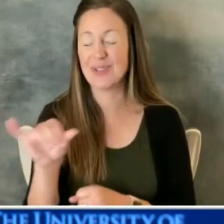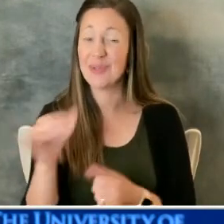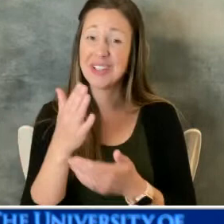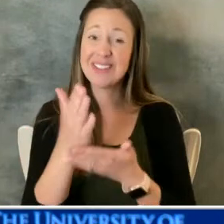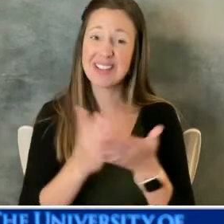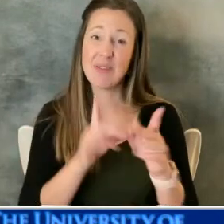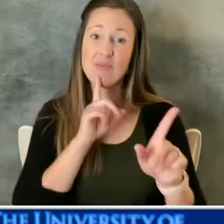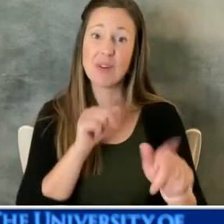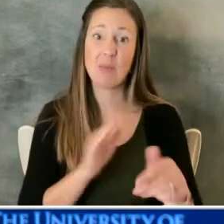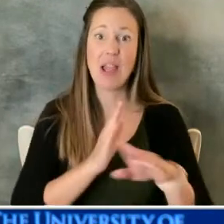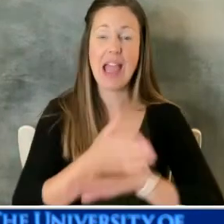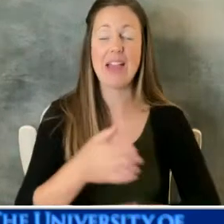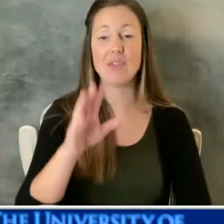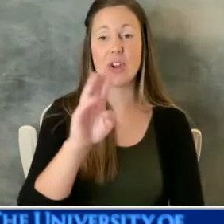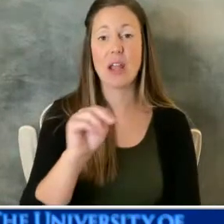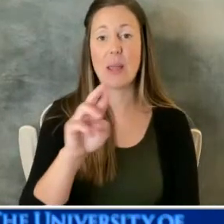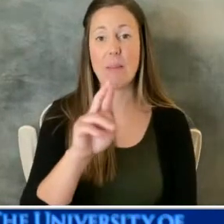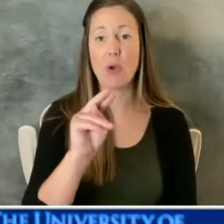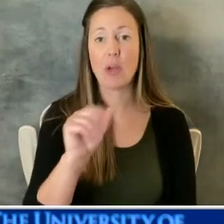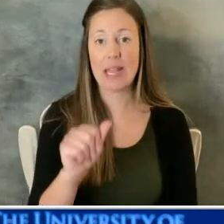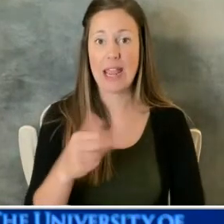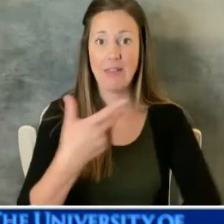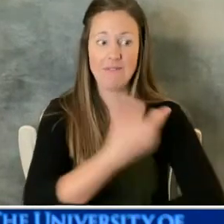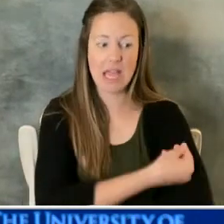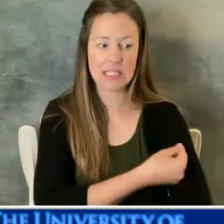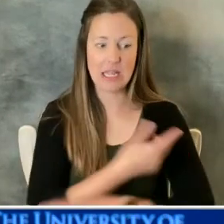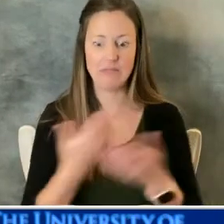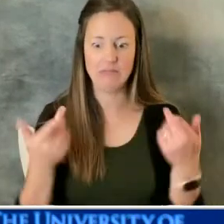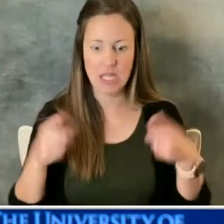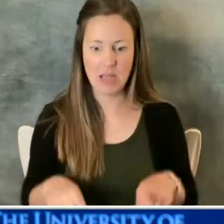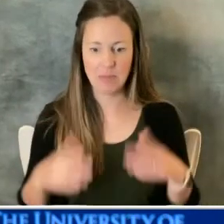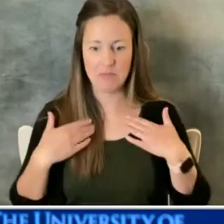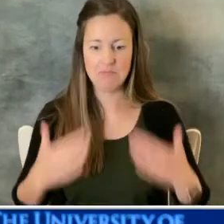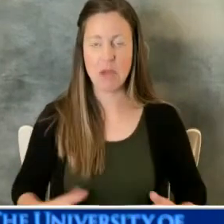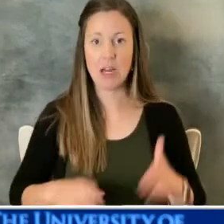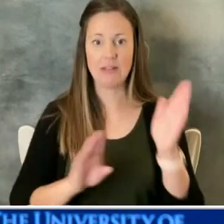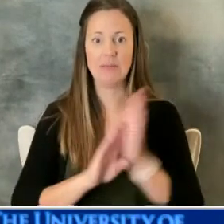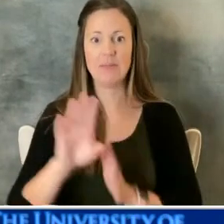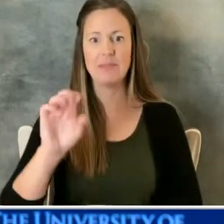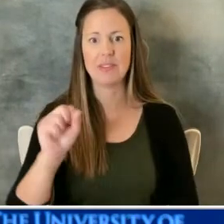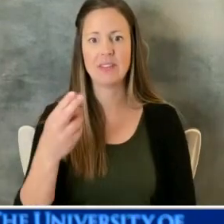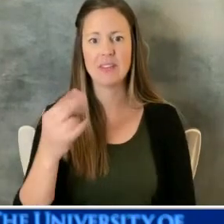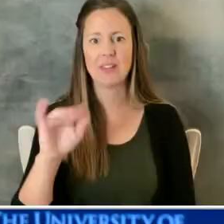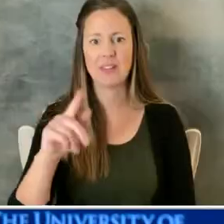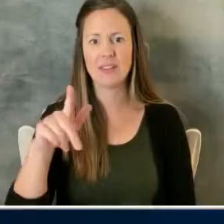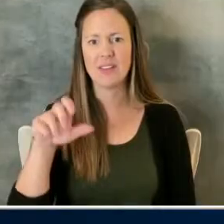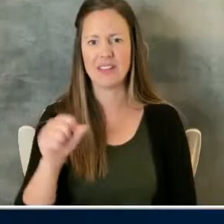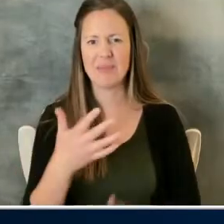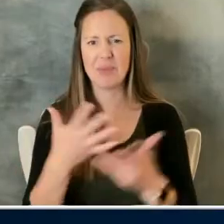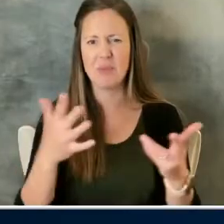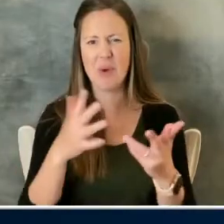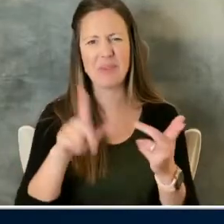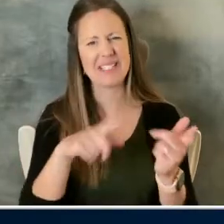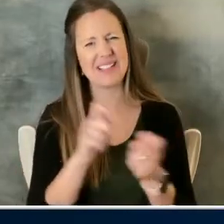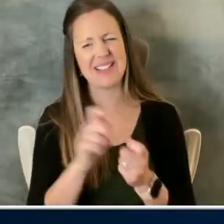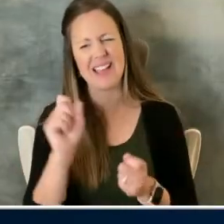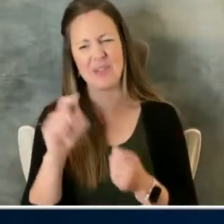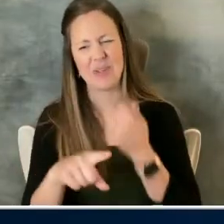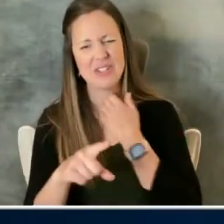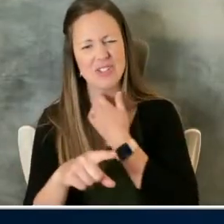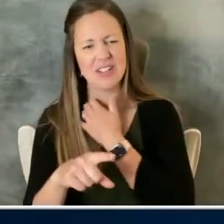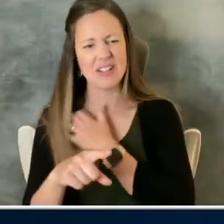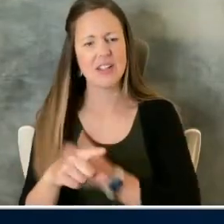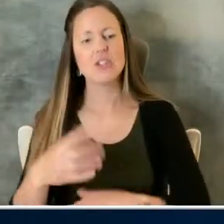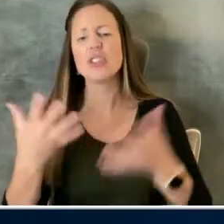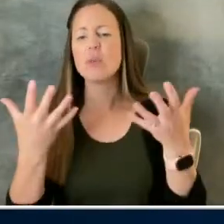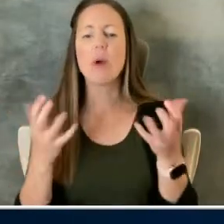mRNA vaccine of shingles. What was the question exactly, Alexis, though? She wanted a clarification